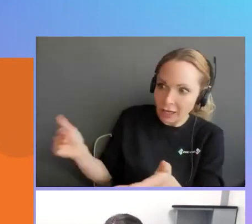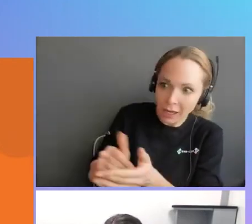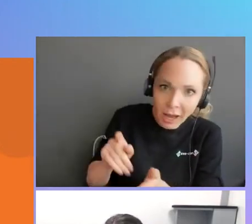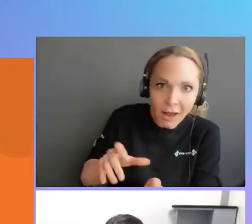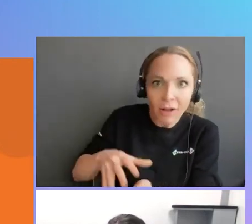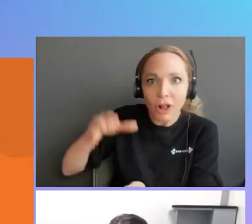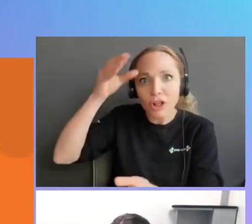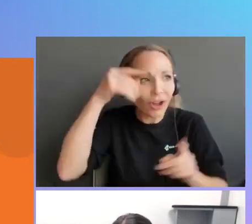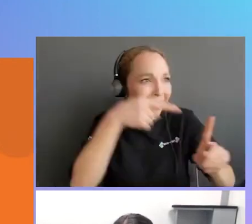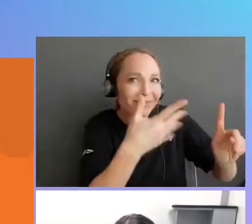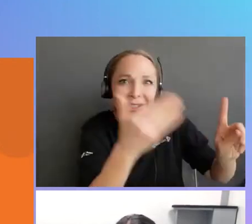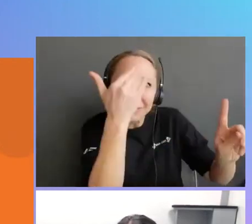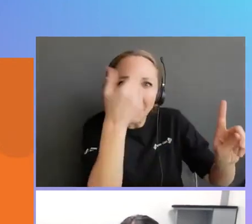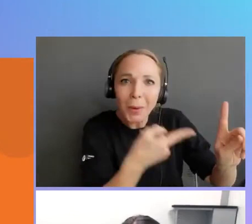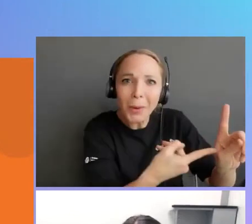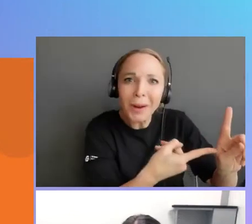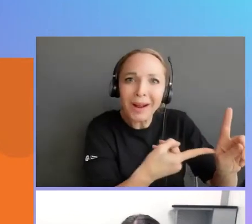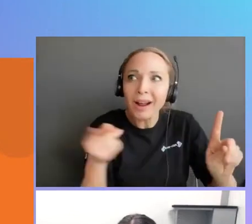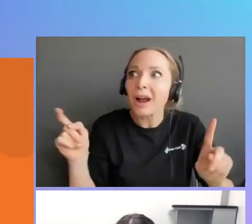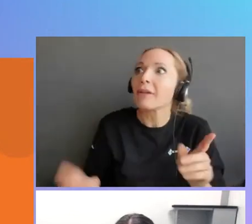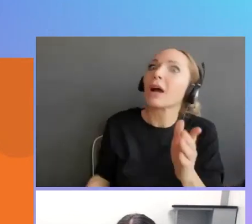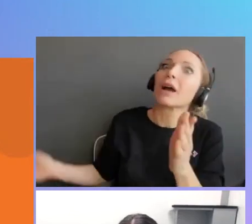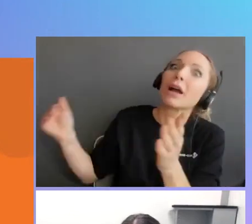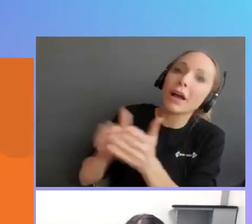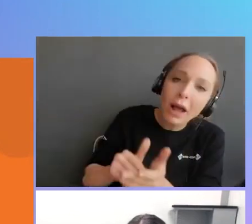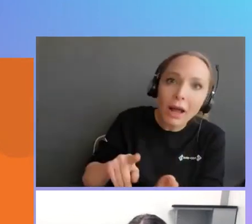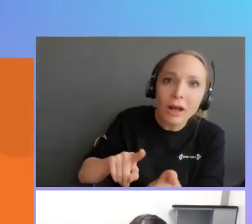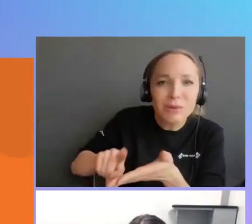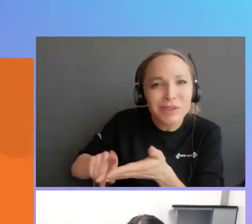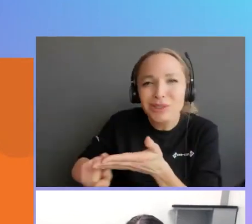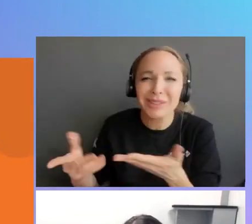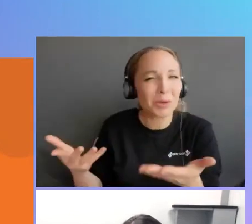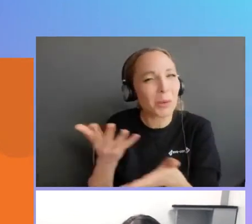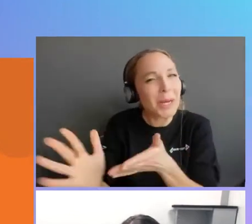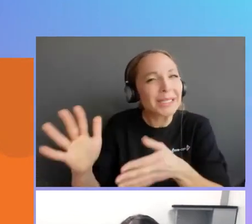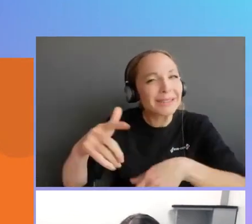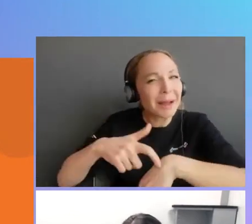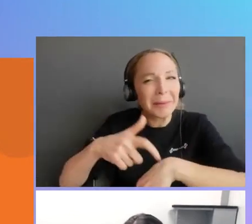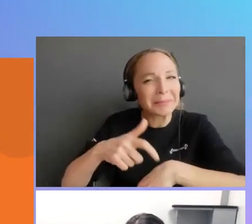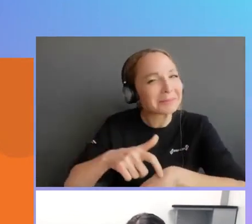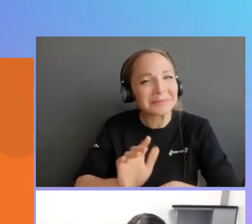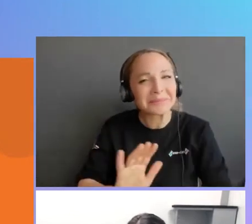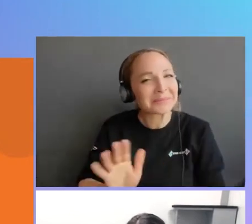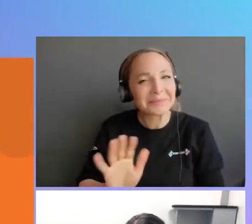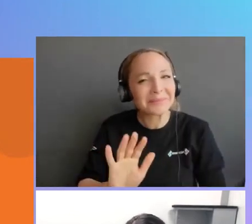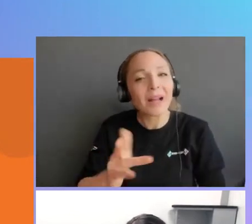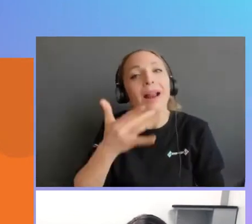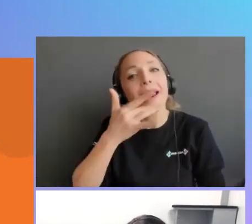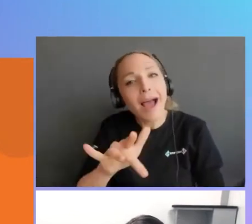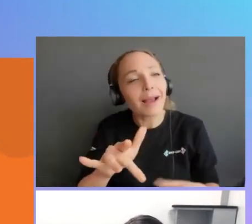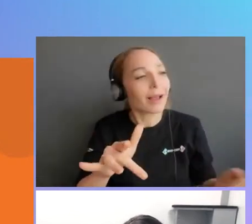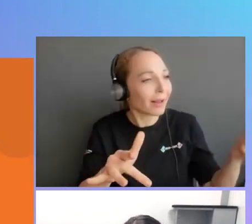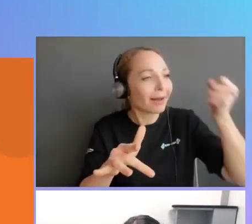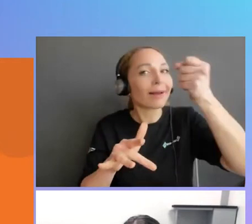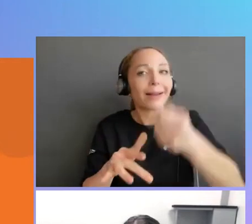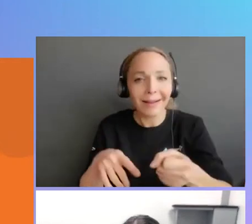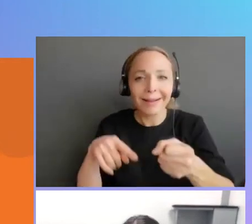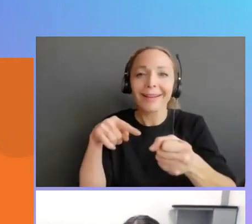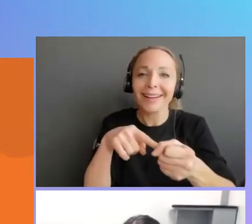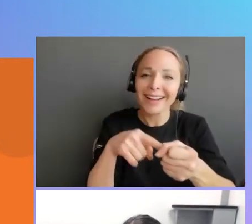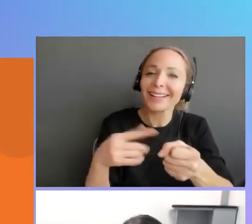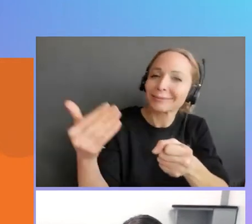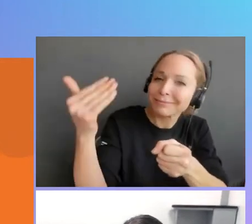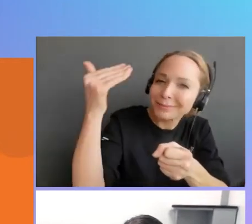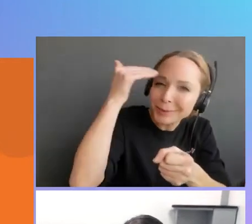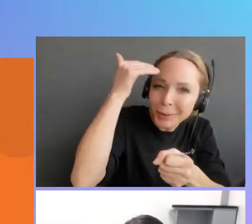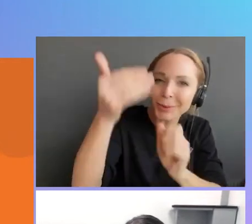of partnership. And then if we have an accessibility SME, we don't have to learn accessibility, right? This person has some made up